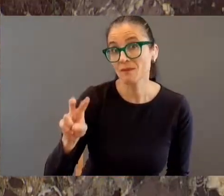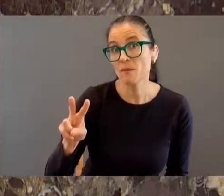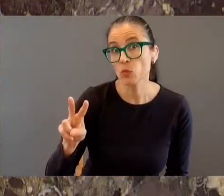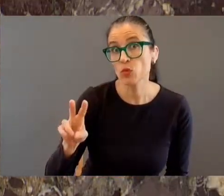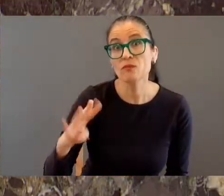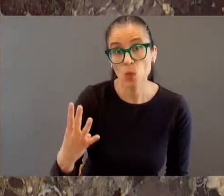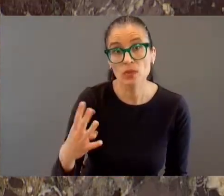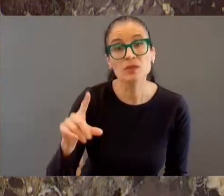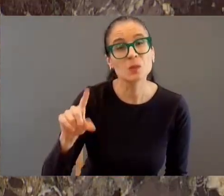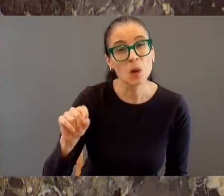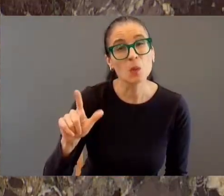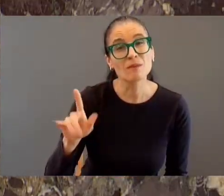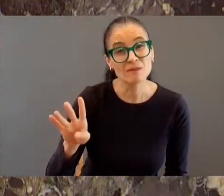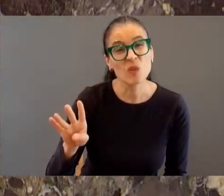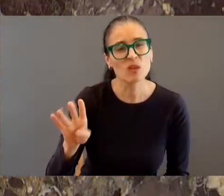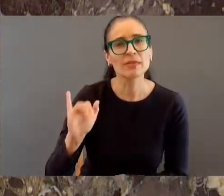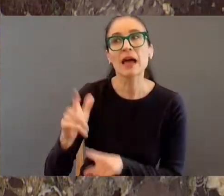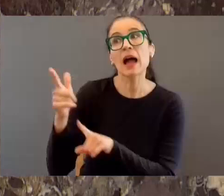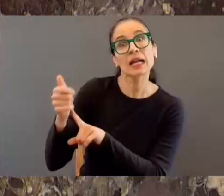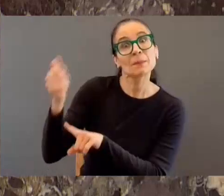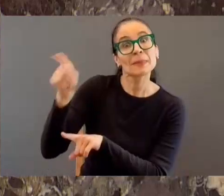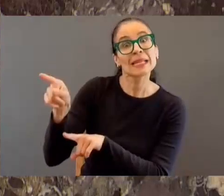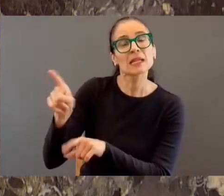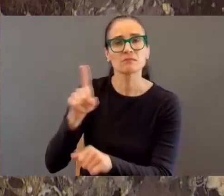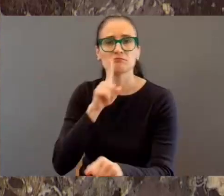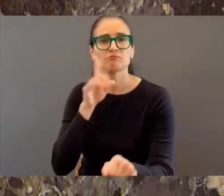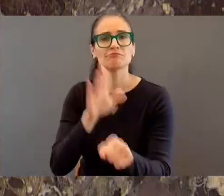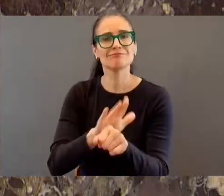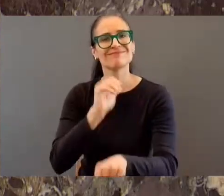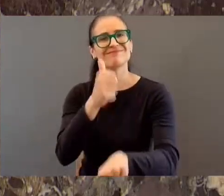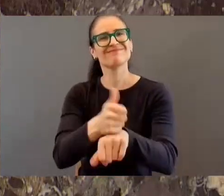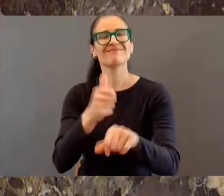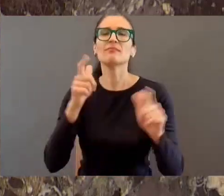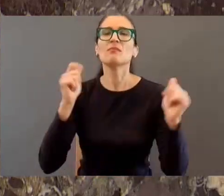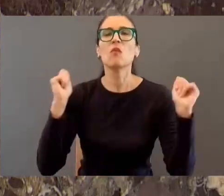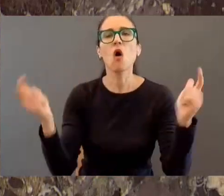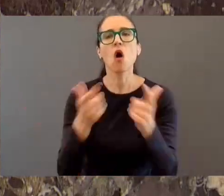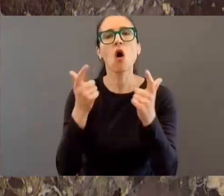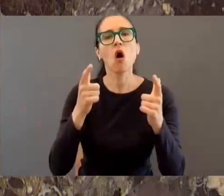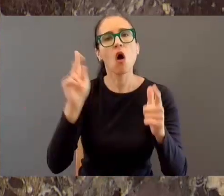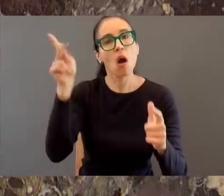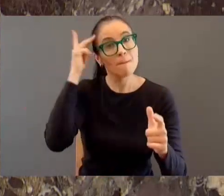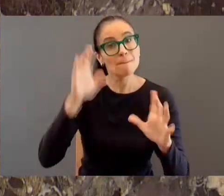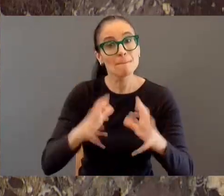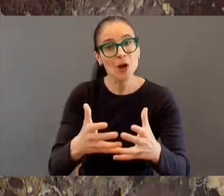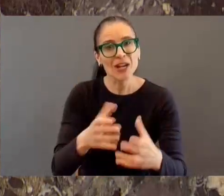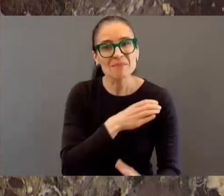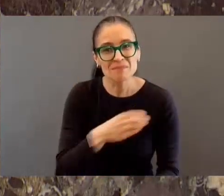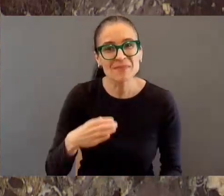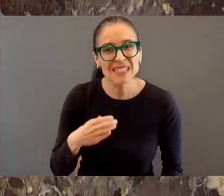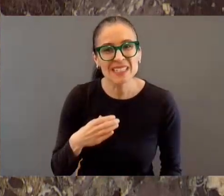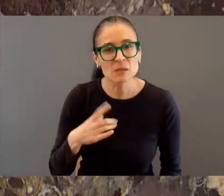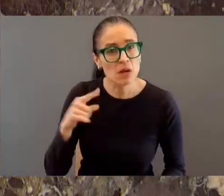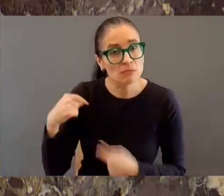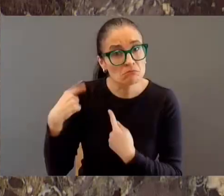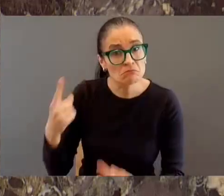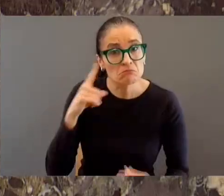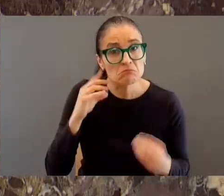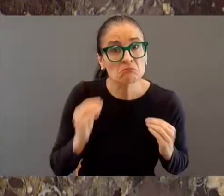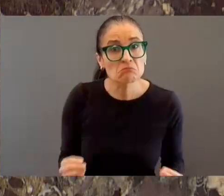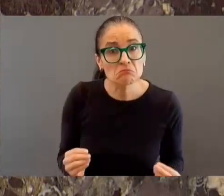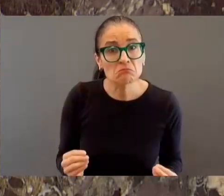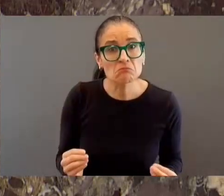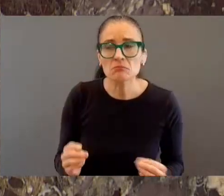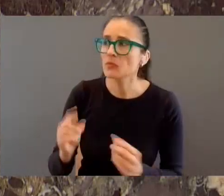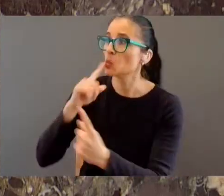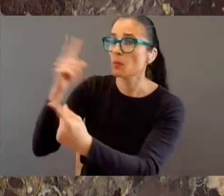all-party committee. We haven't heard anything about it. There have been no reports back. What has been investigated and what is being discussed in terms of what are the issues that